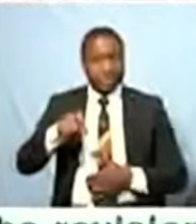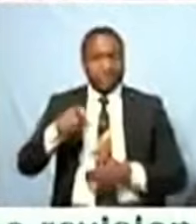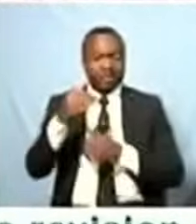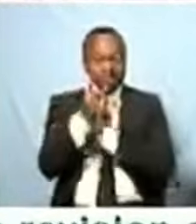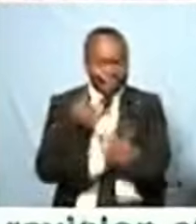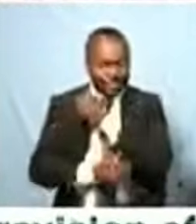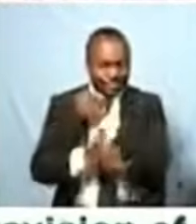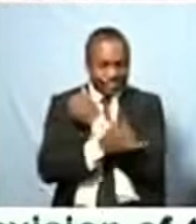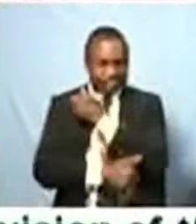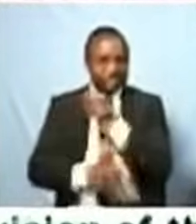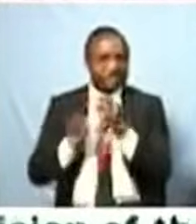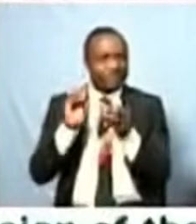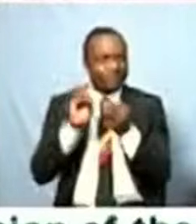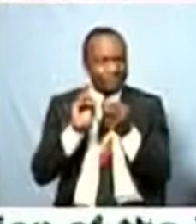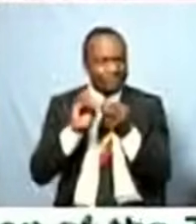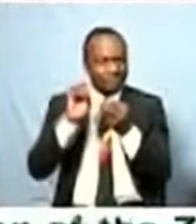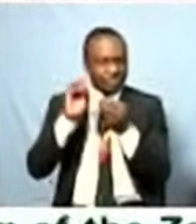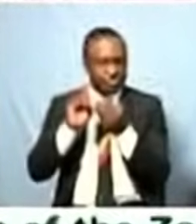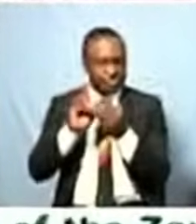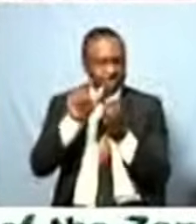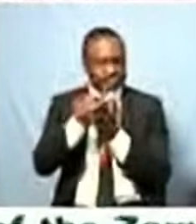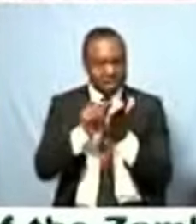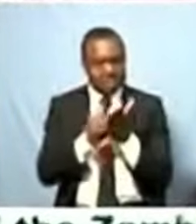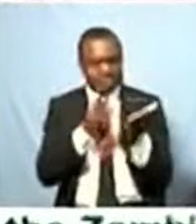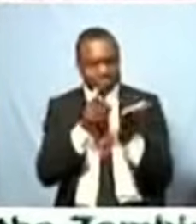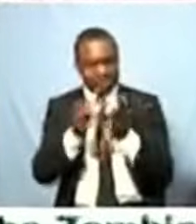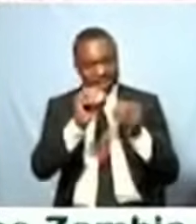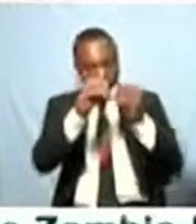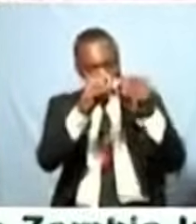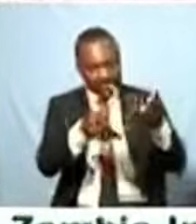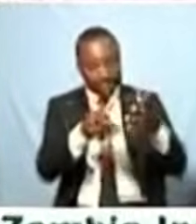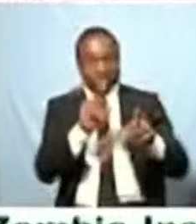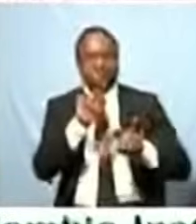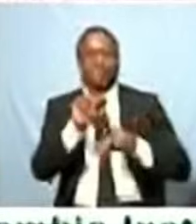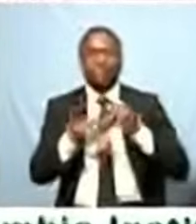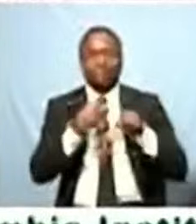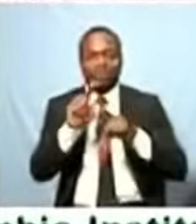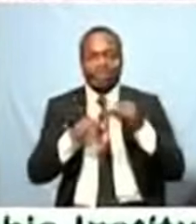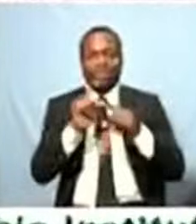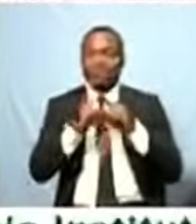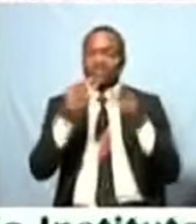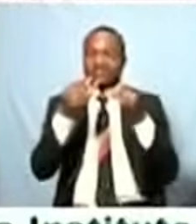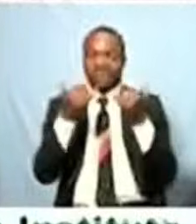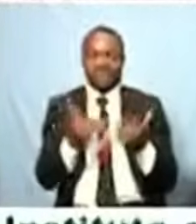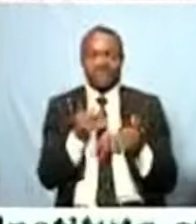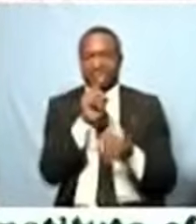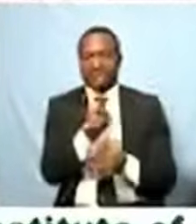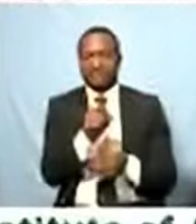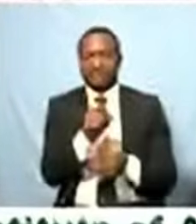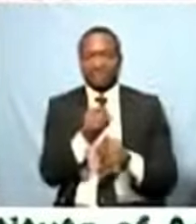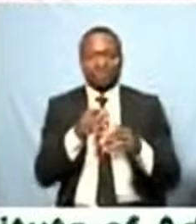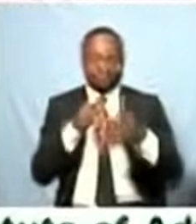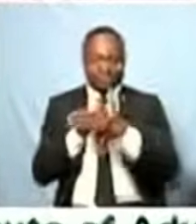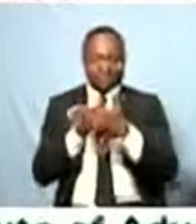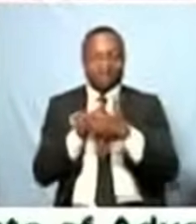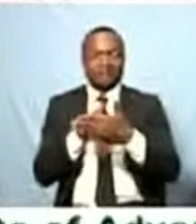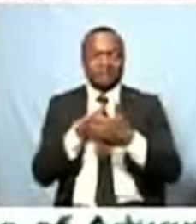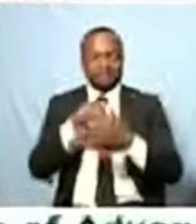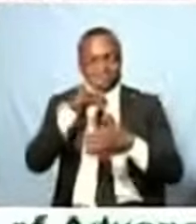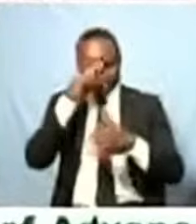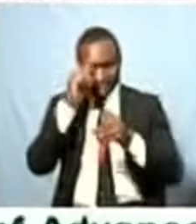country is more and more legal services offered to the people, but currently that is being hindered by